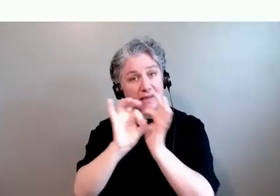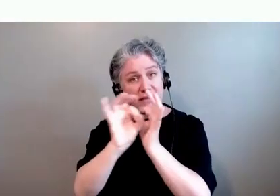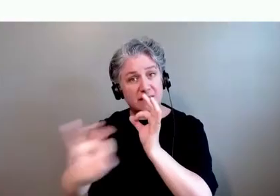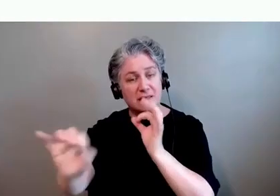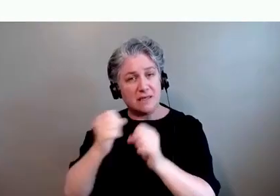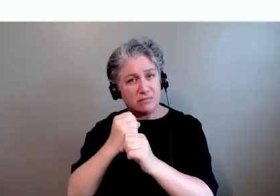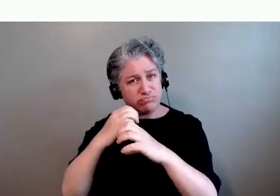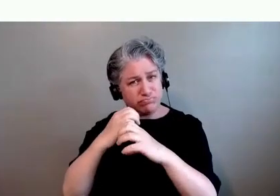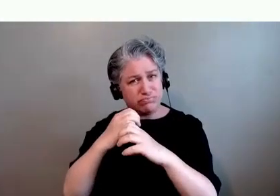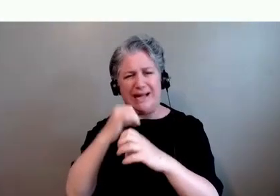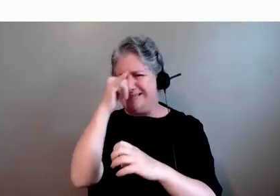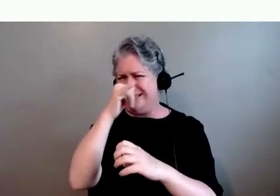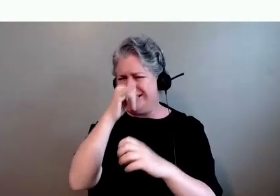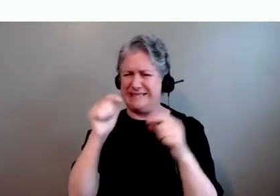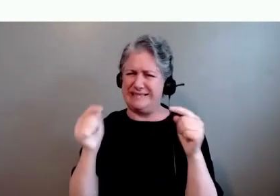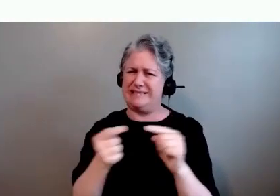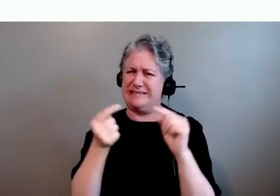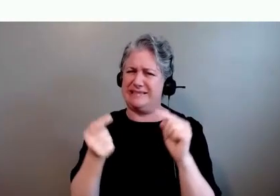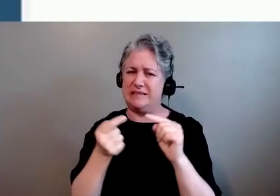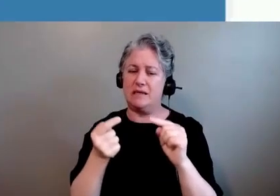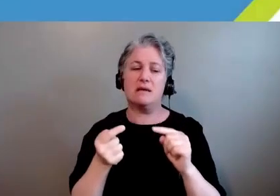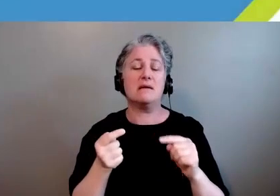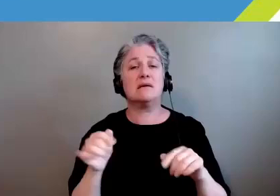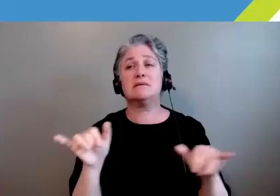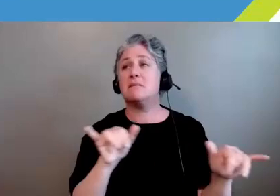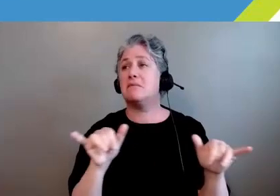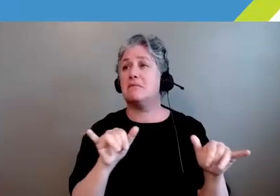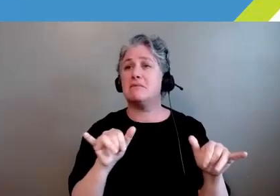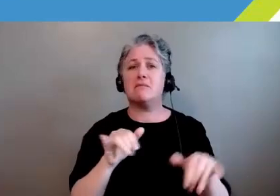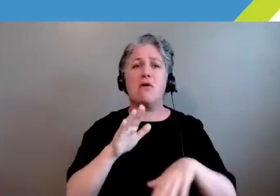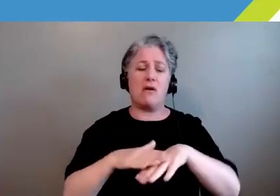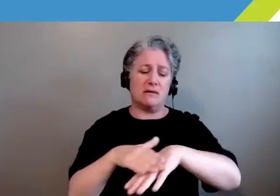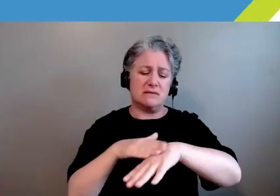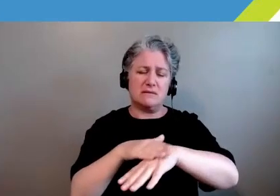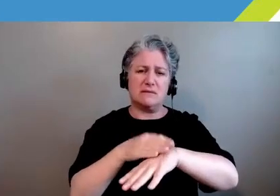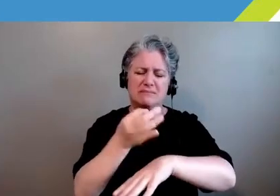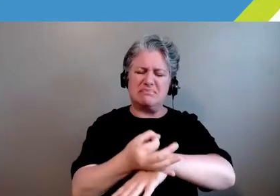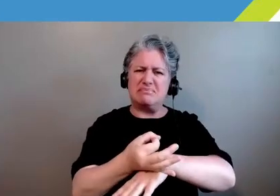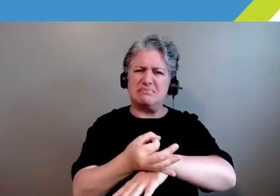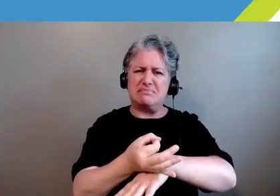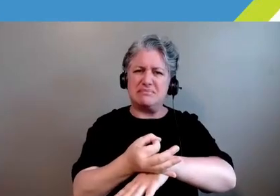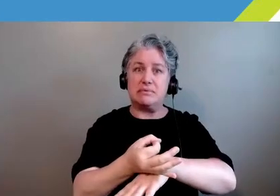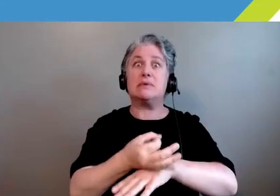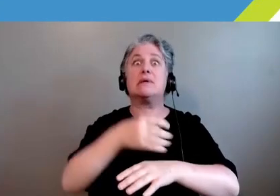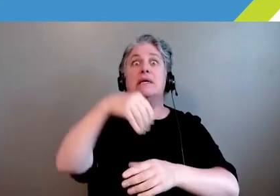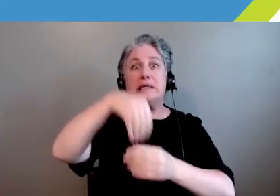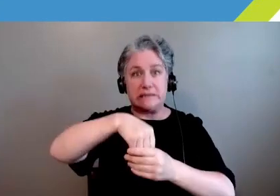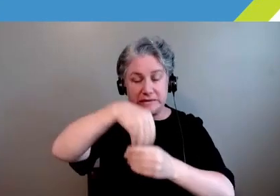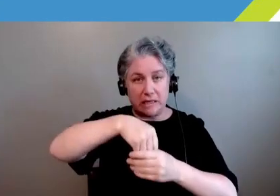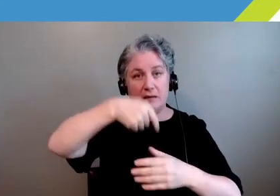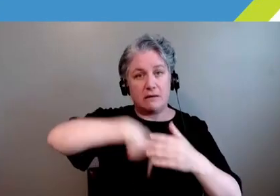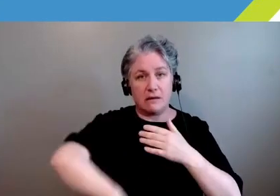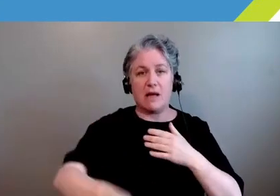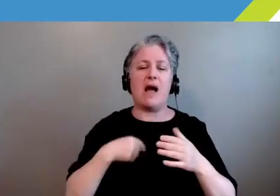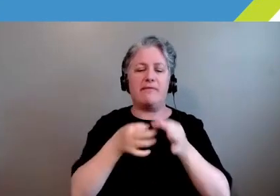really sore. Okay, and that is a bit like having a sore on your skin. Okay, it's buried within your bile ducts. You've got lots